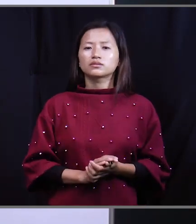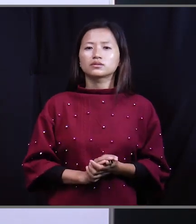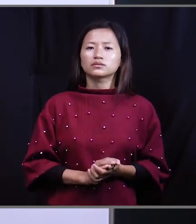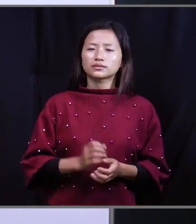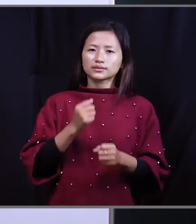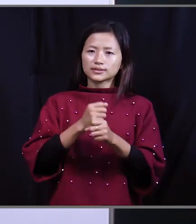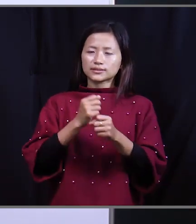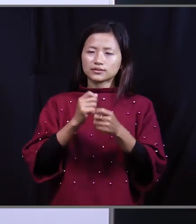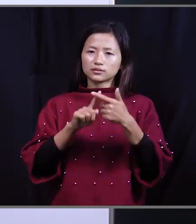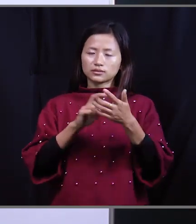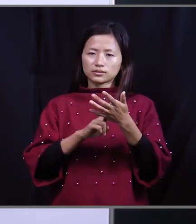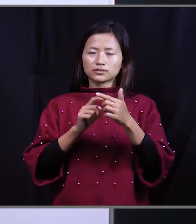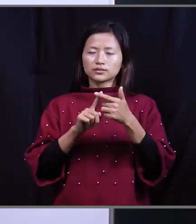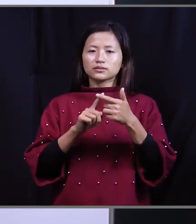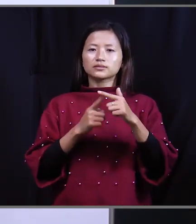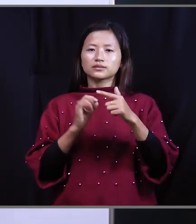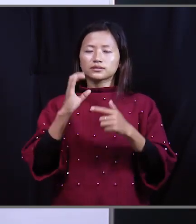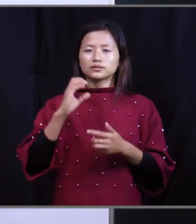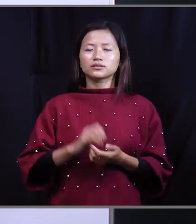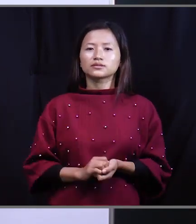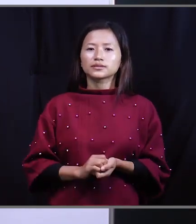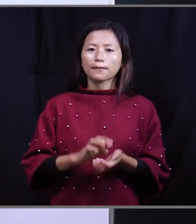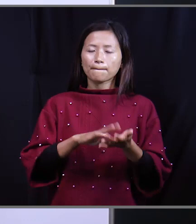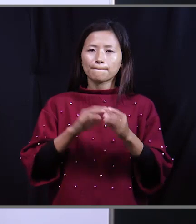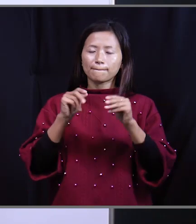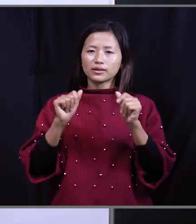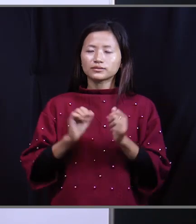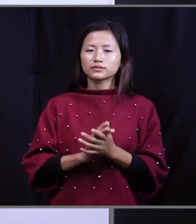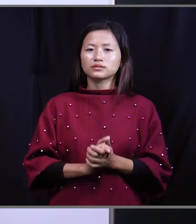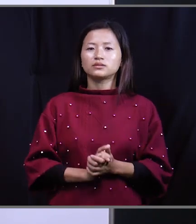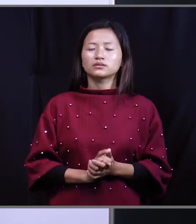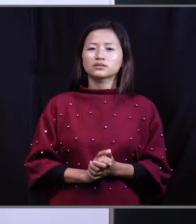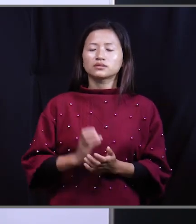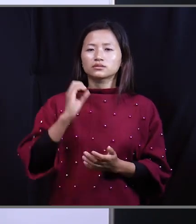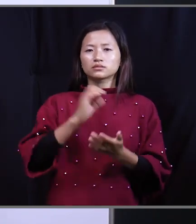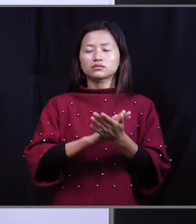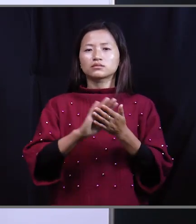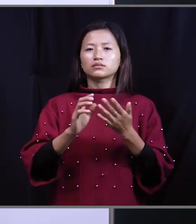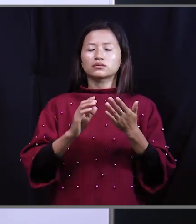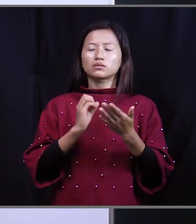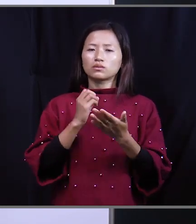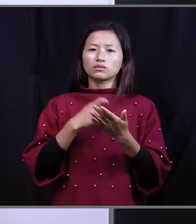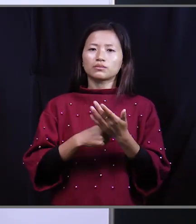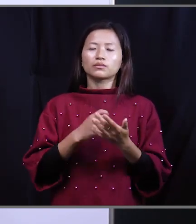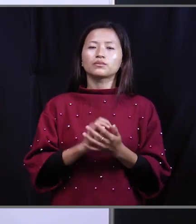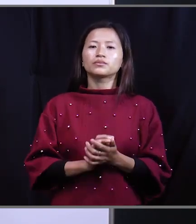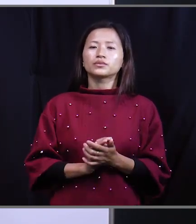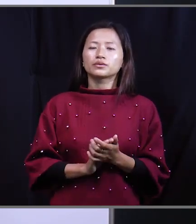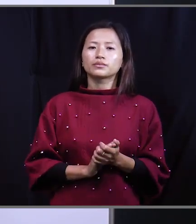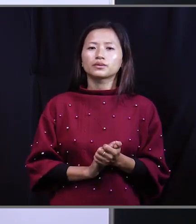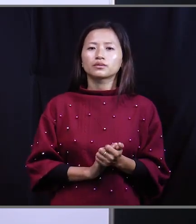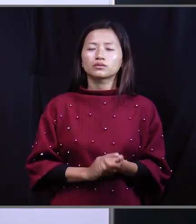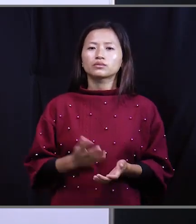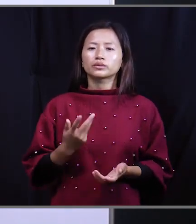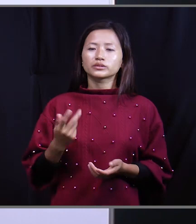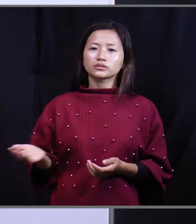of the genetic material, now this chromatid is called what? Now this chromatid is called the, what is it